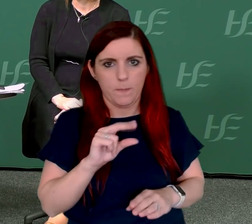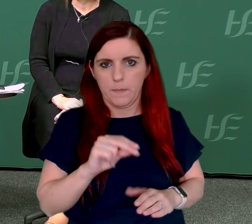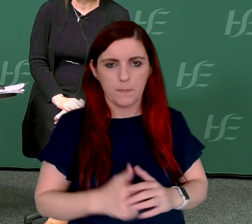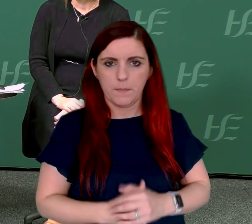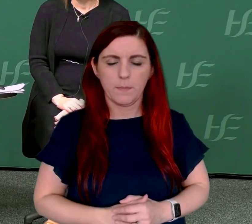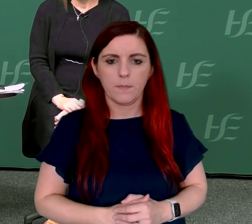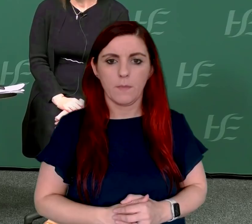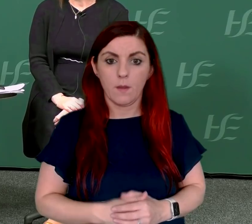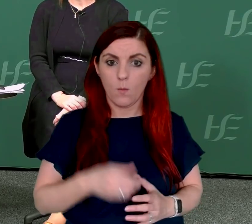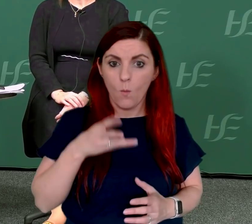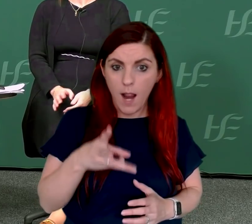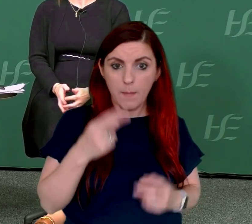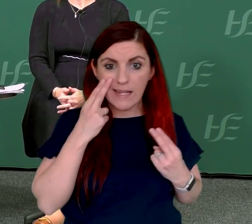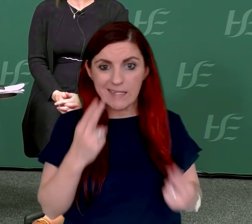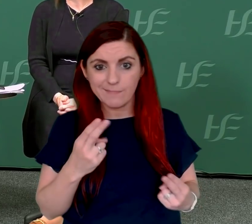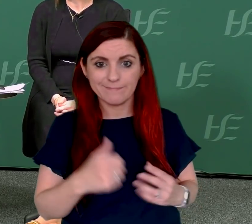do you think they will be needed to?